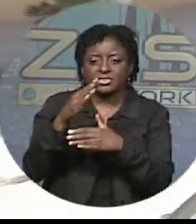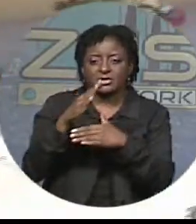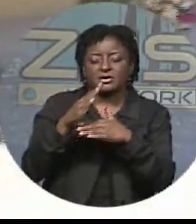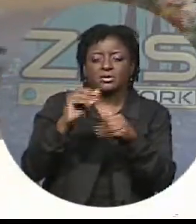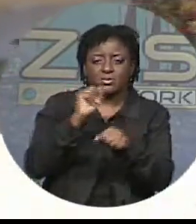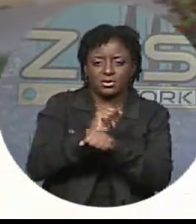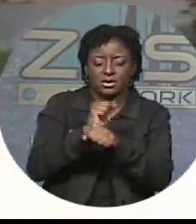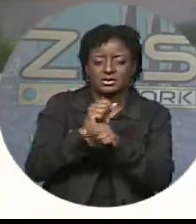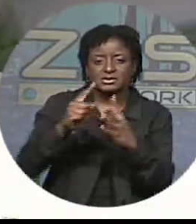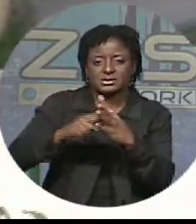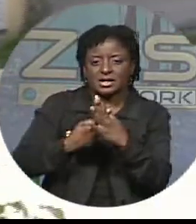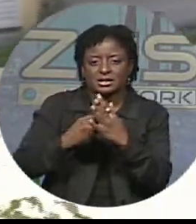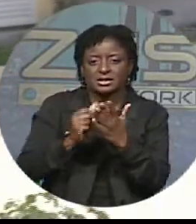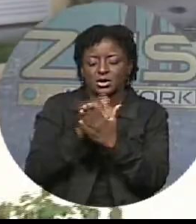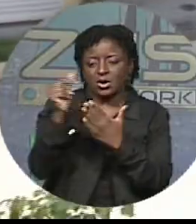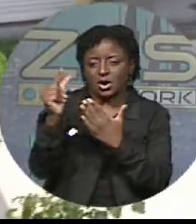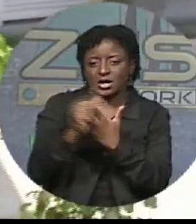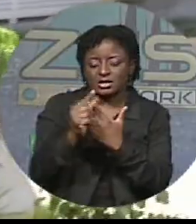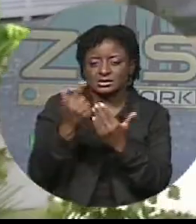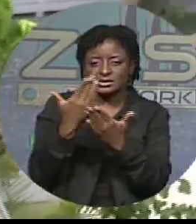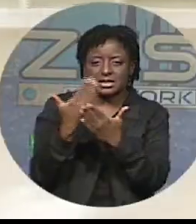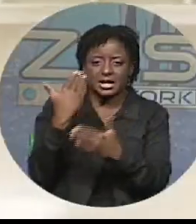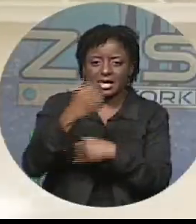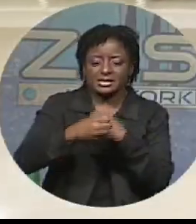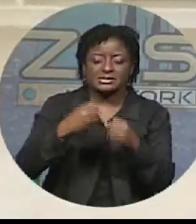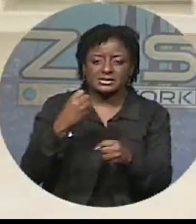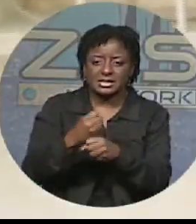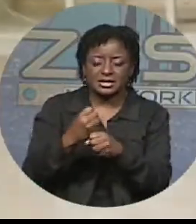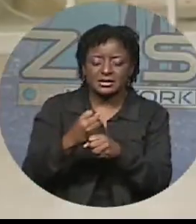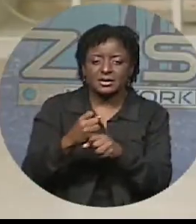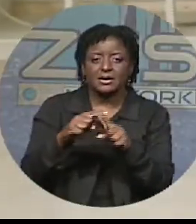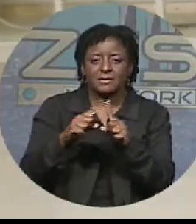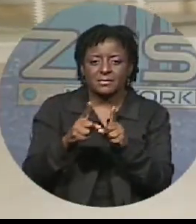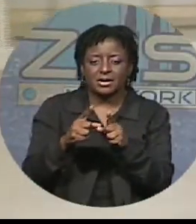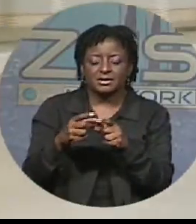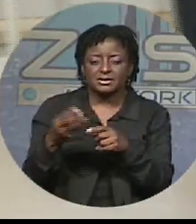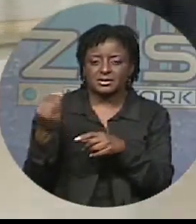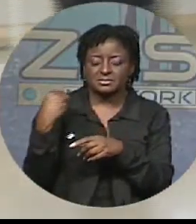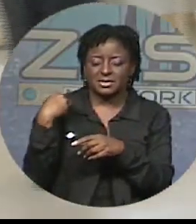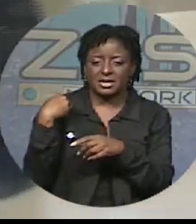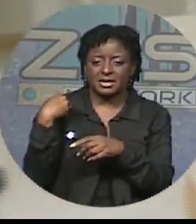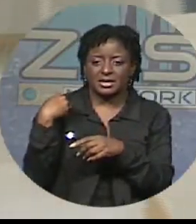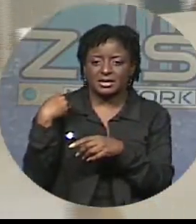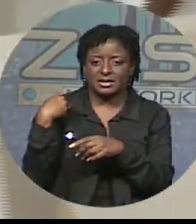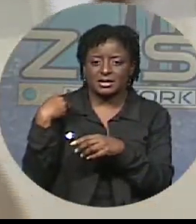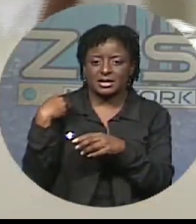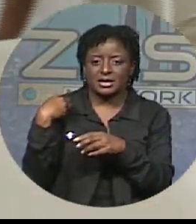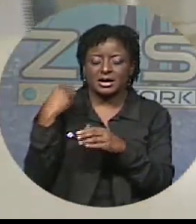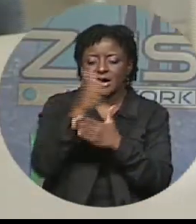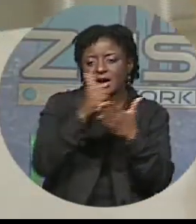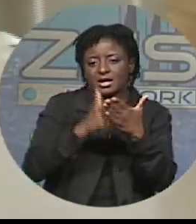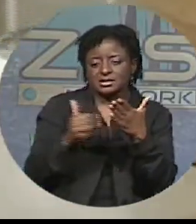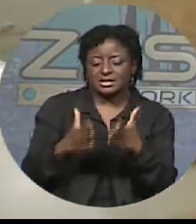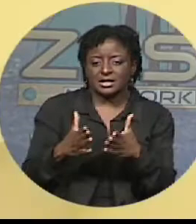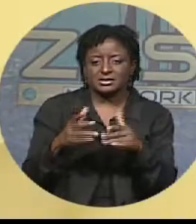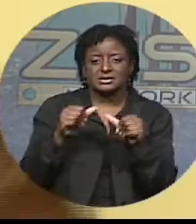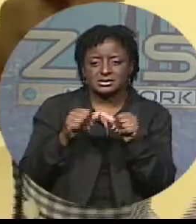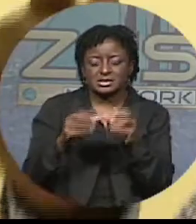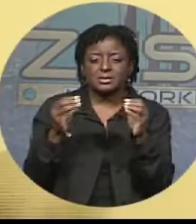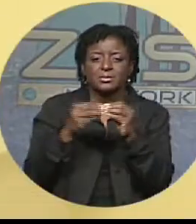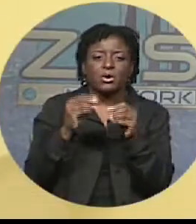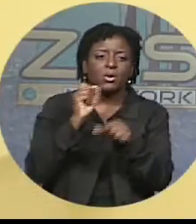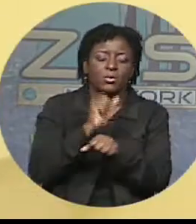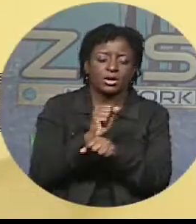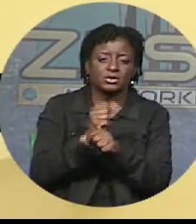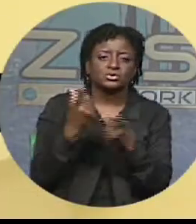August last year by Buildex Construction Company. But according to Chief Architect Livingston Forbes, there's still a lot more work to be done. We're